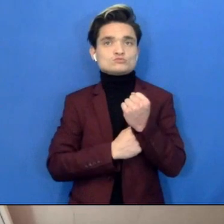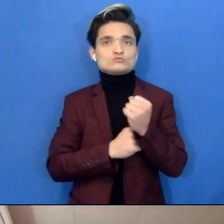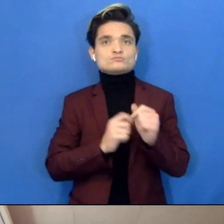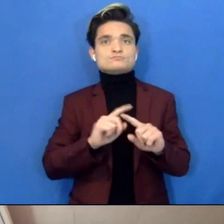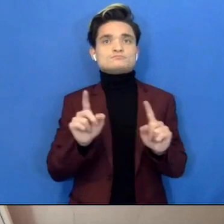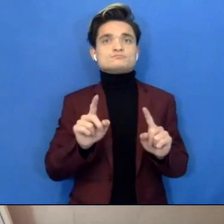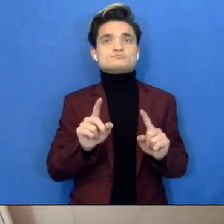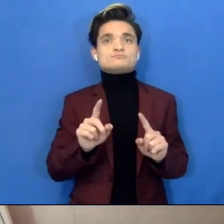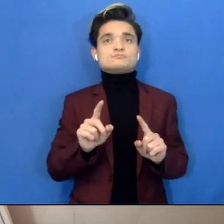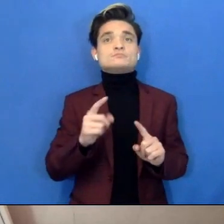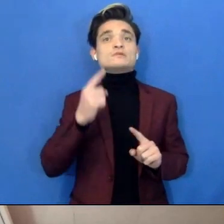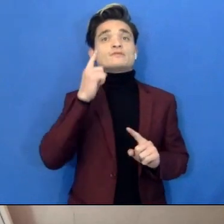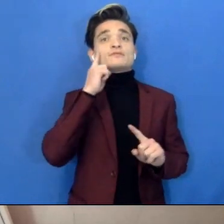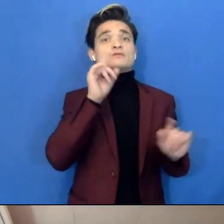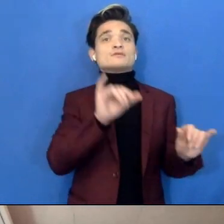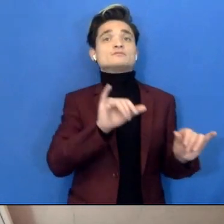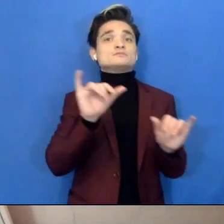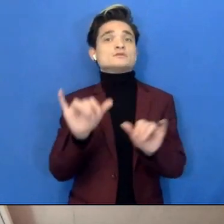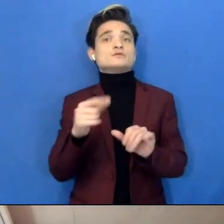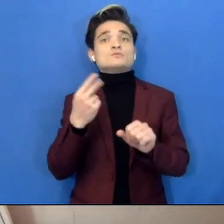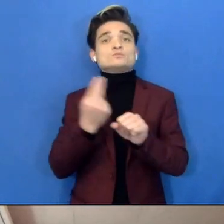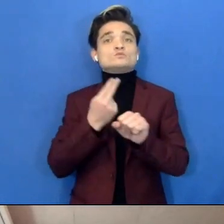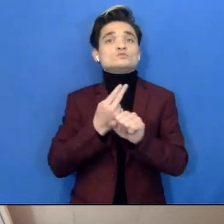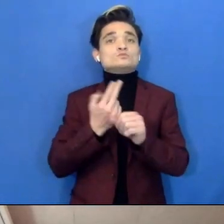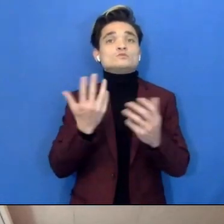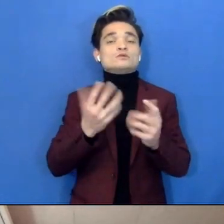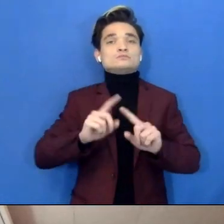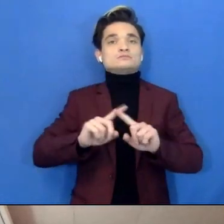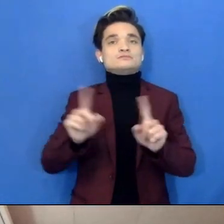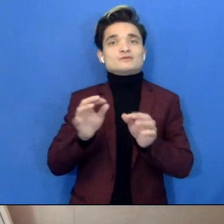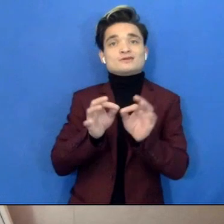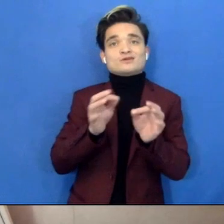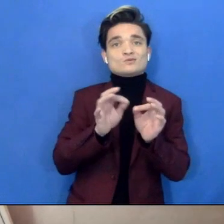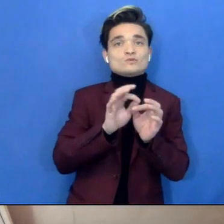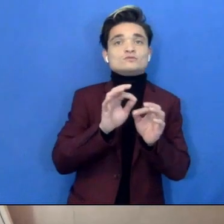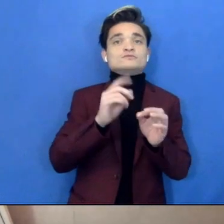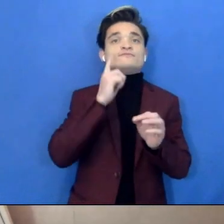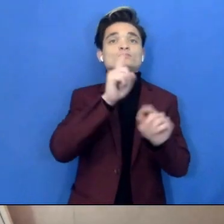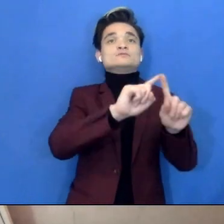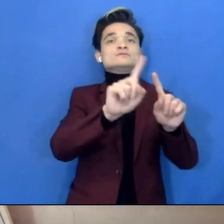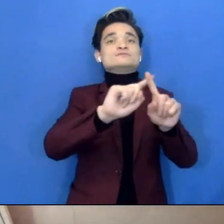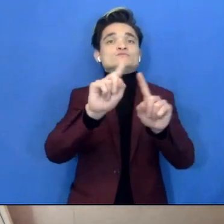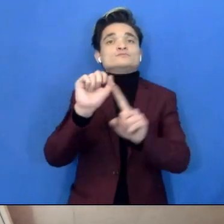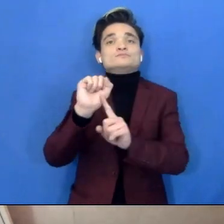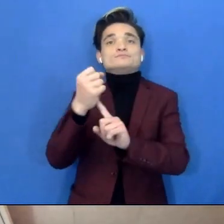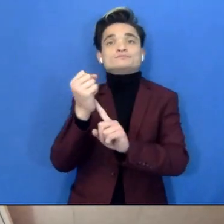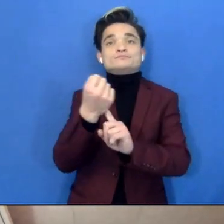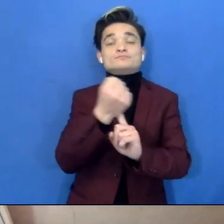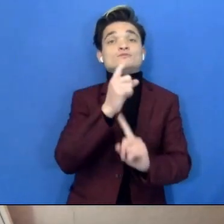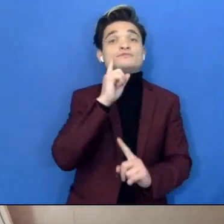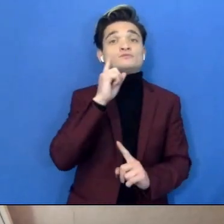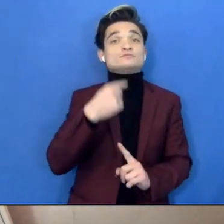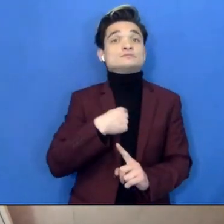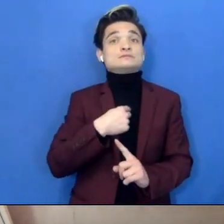in different contexts, and we bring that with us as well. So for me, English is a professional language. I teach in English